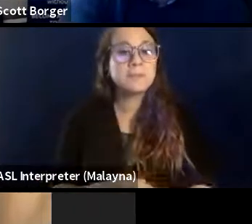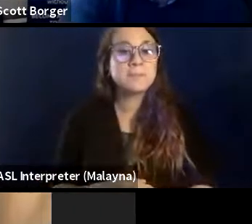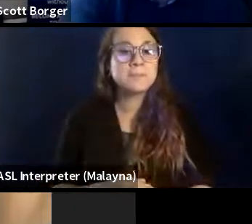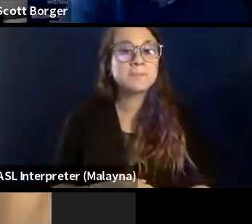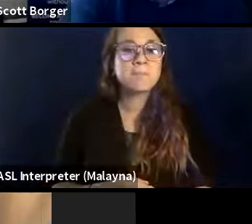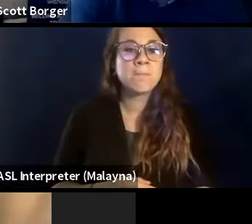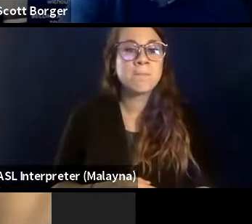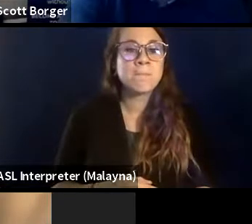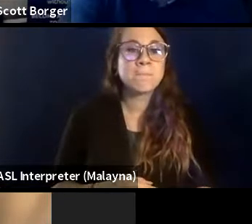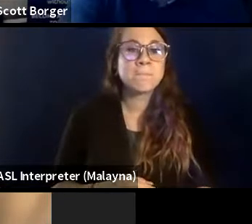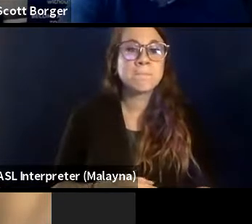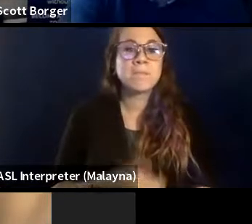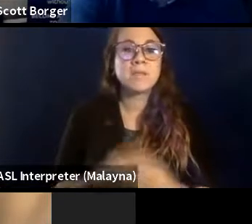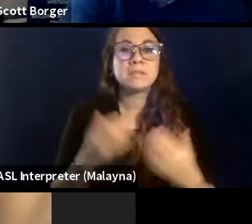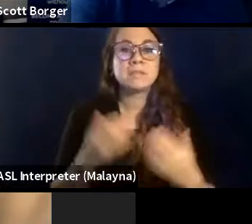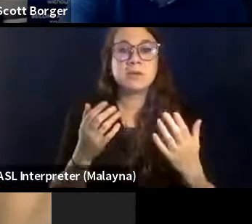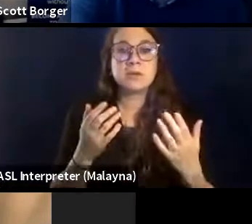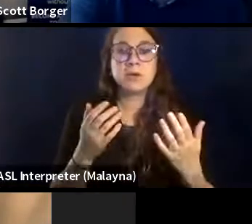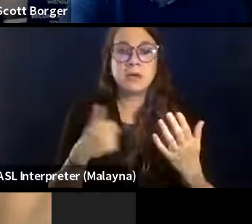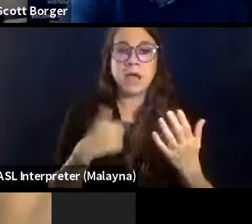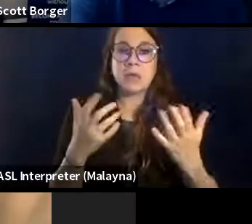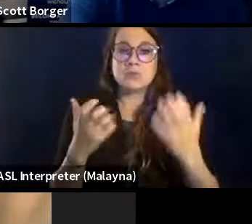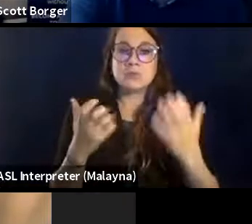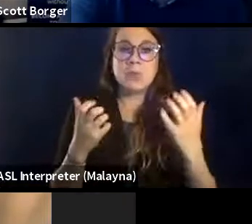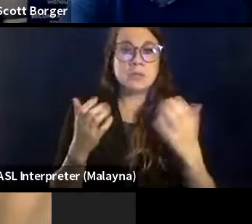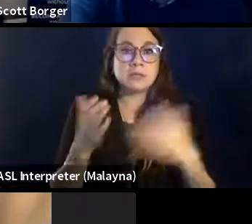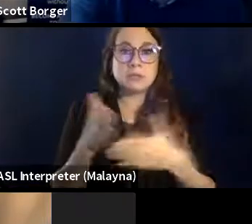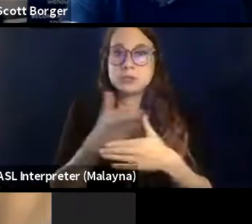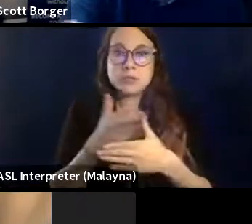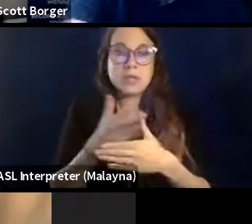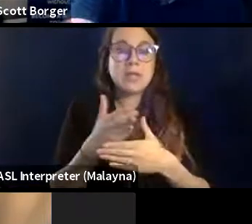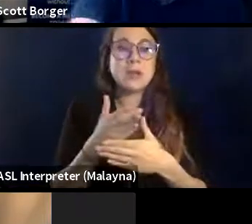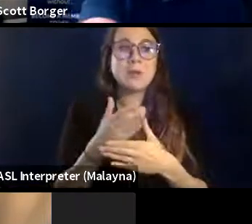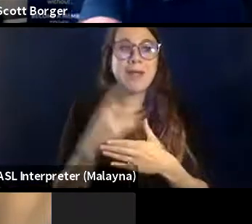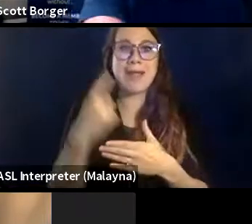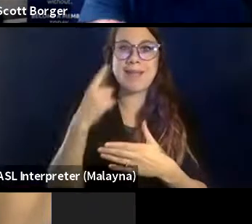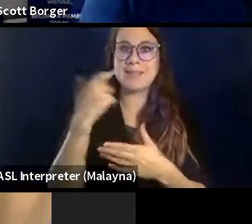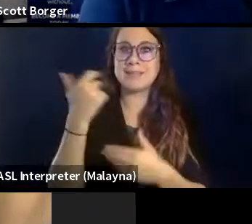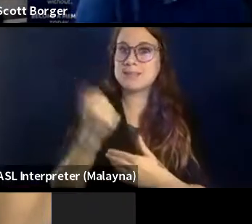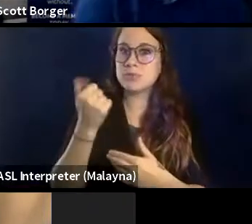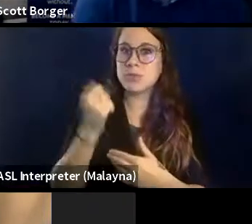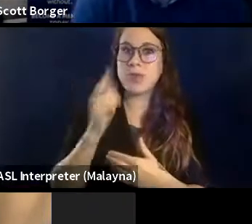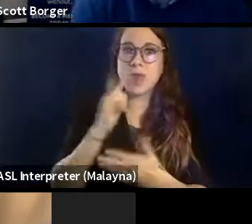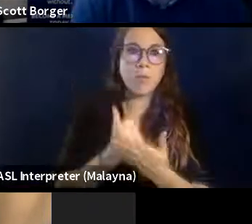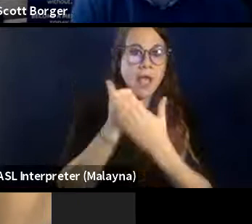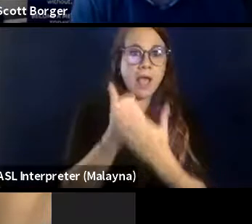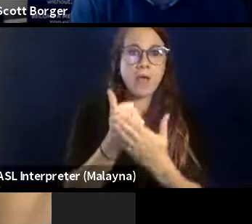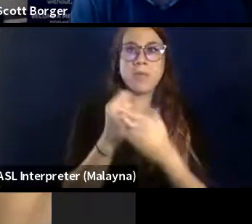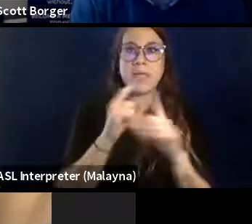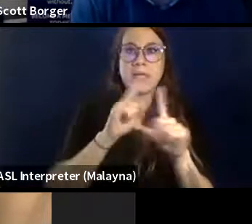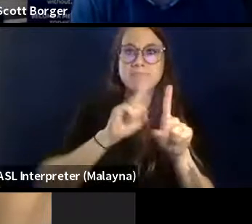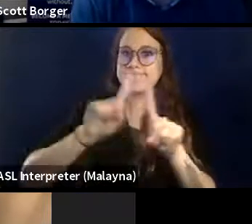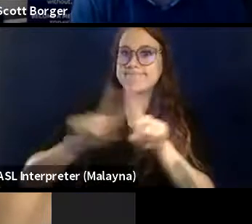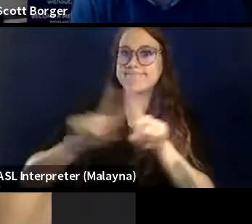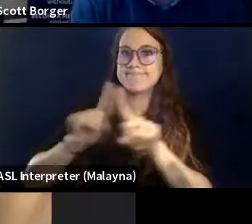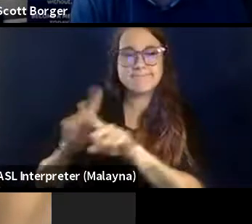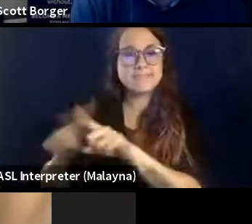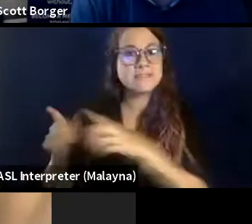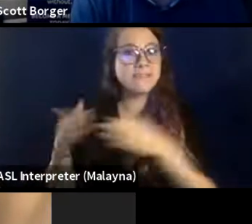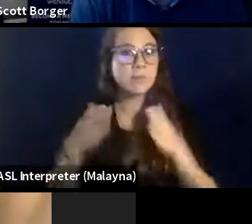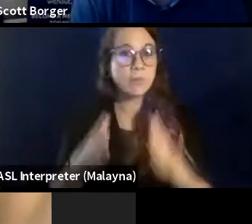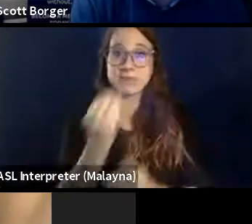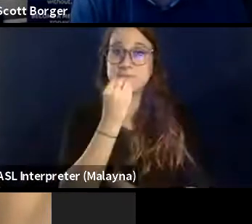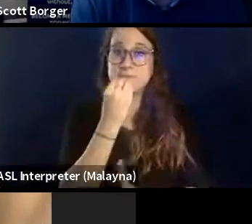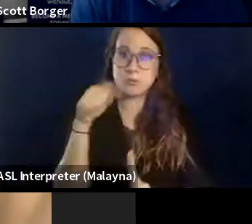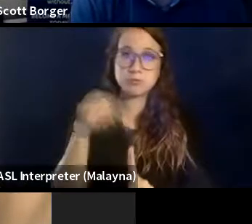I'd just like to share that, I think this grant is helpful in a lot of different ways. I think food